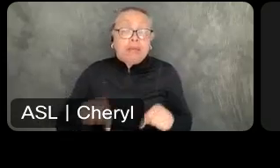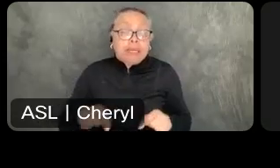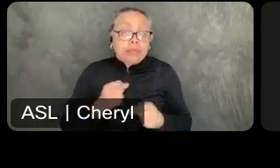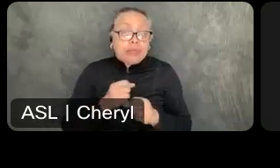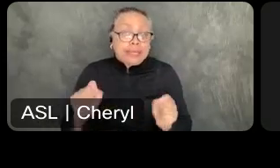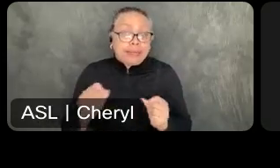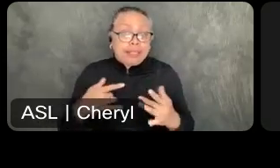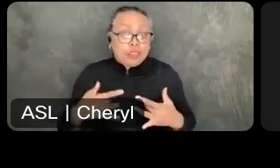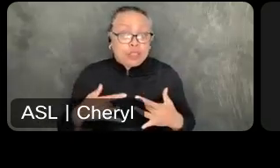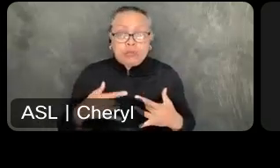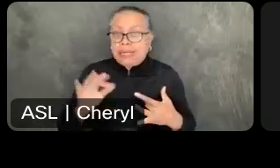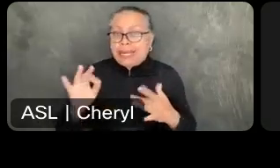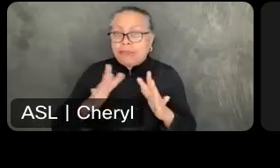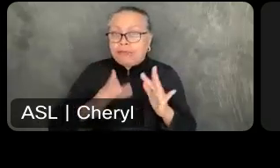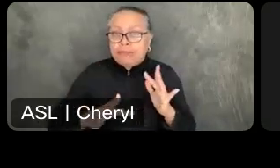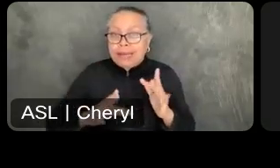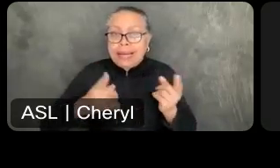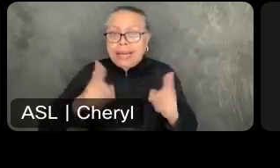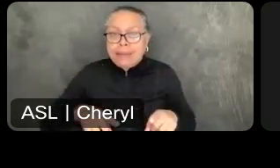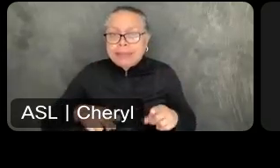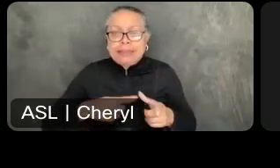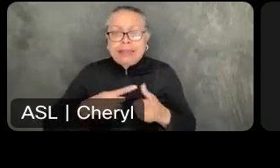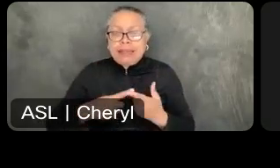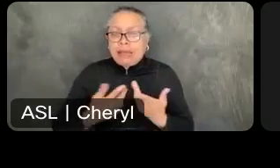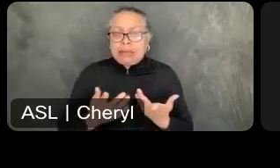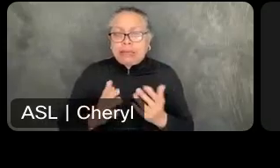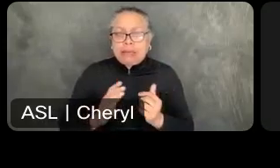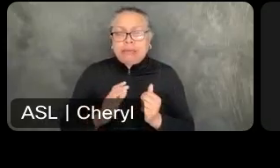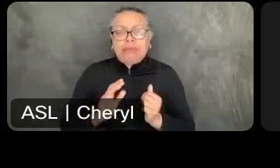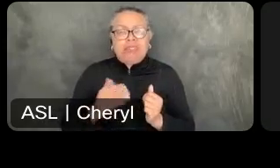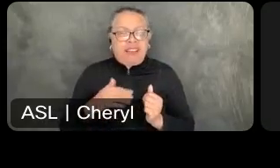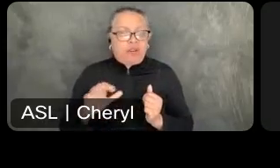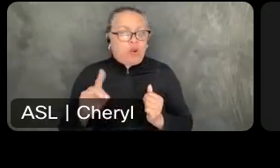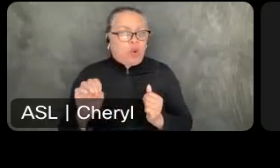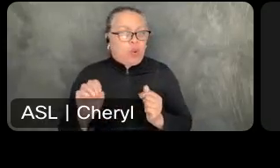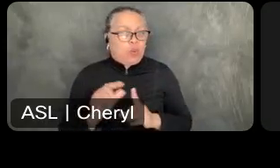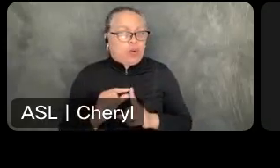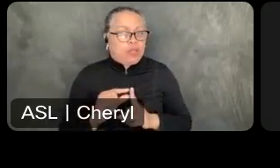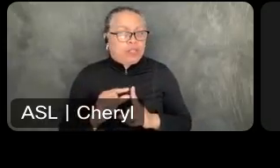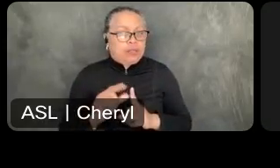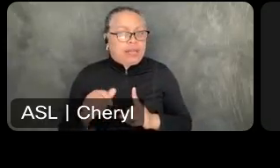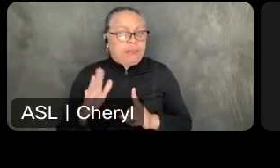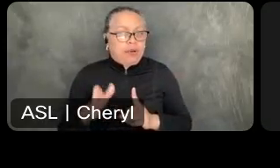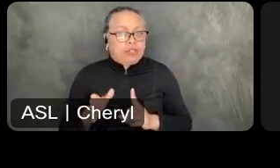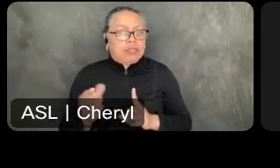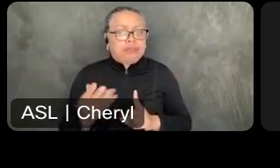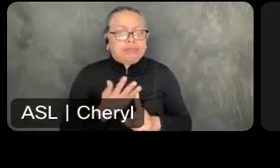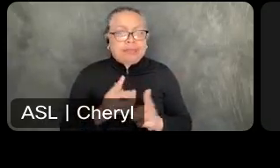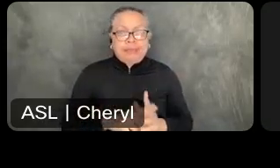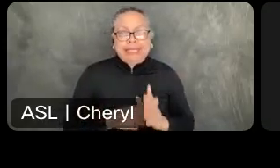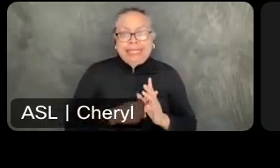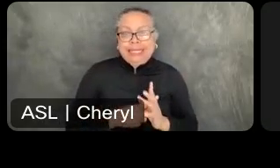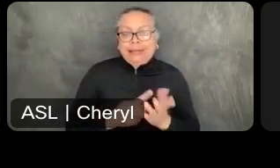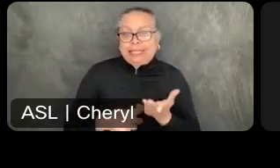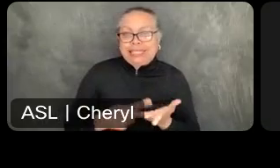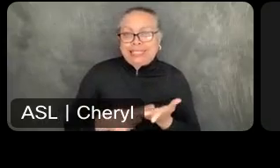drops. It can be helpful to establish a code word that the person can use towards the beginning of the session